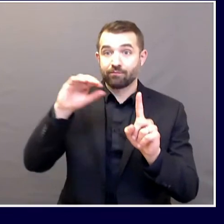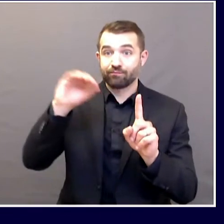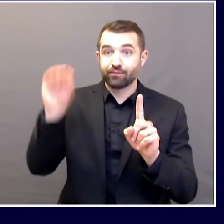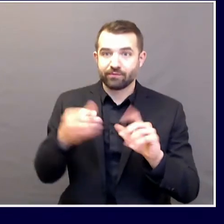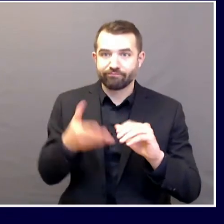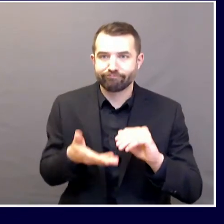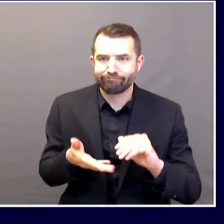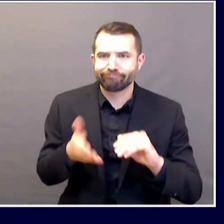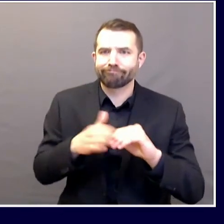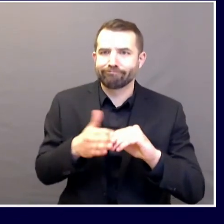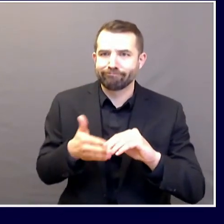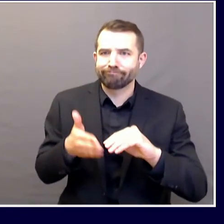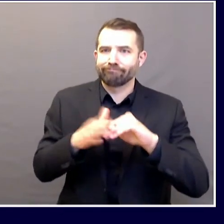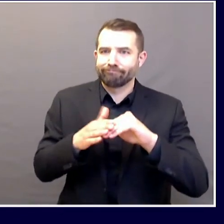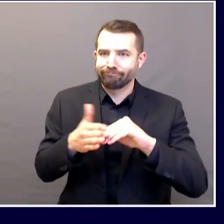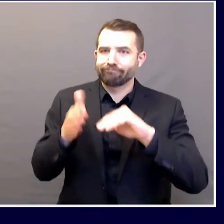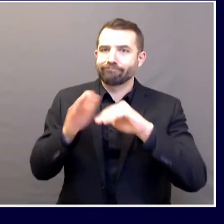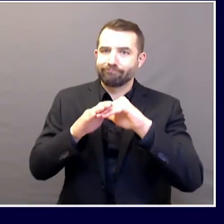It now stands at